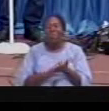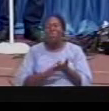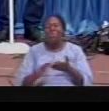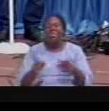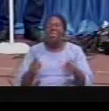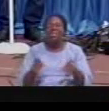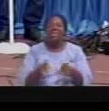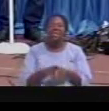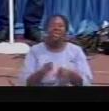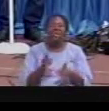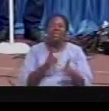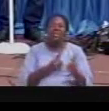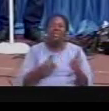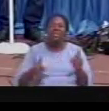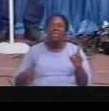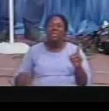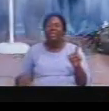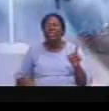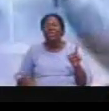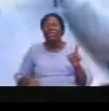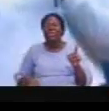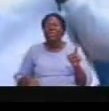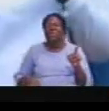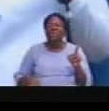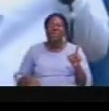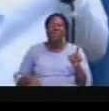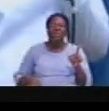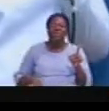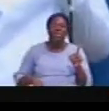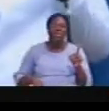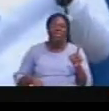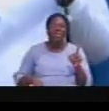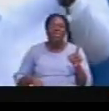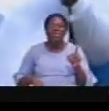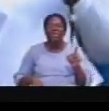none holy as the